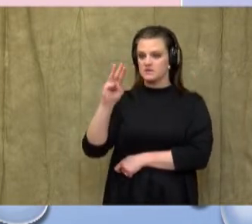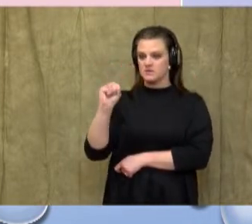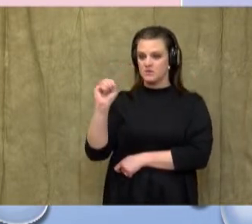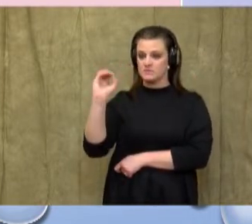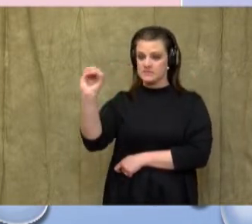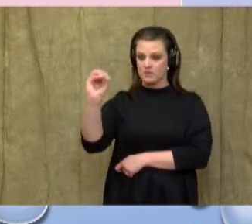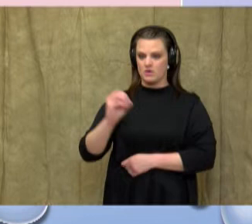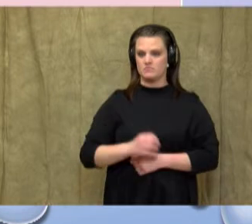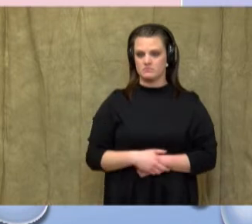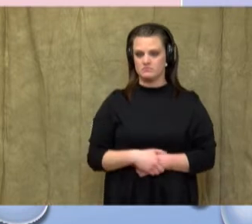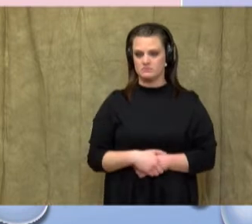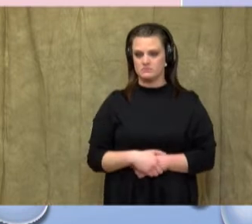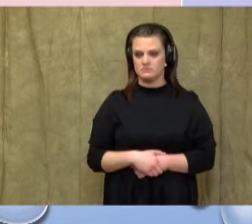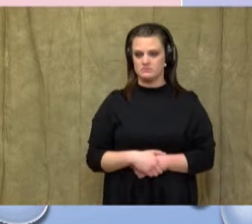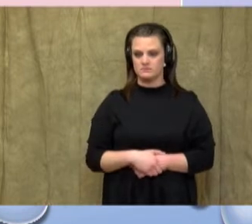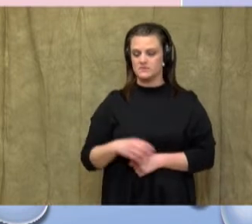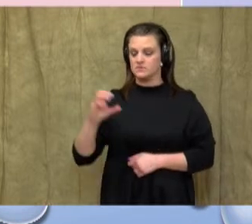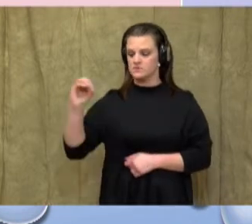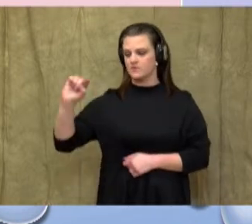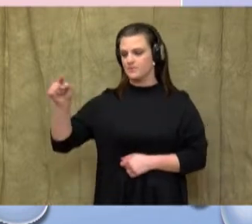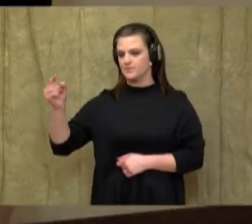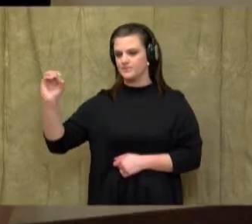yogurts makes $0.